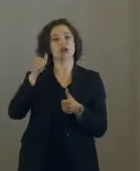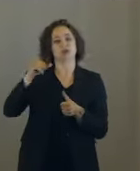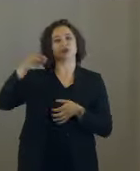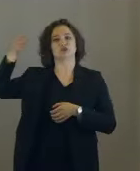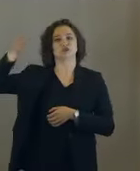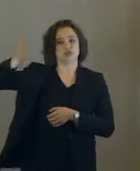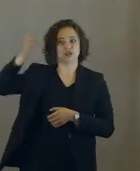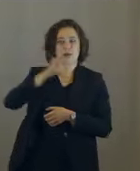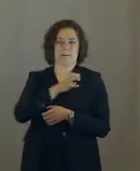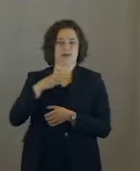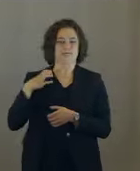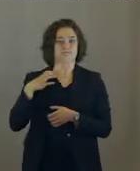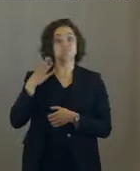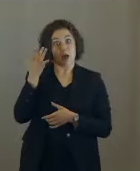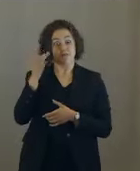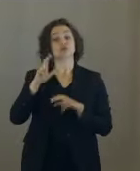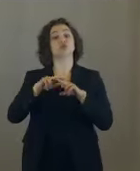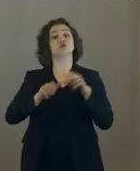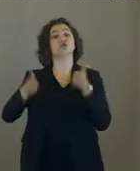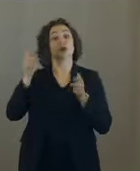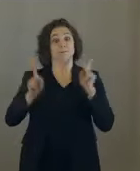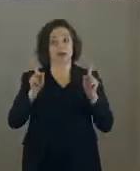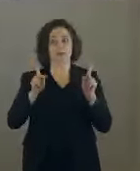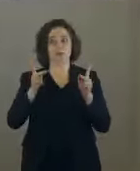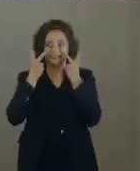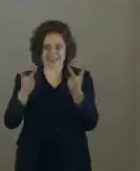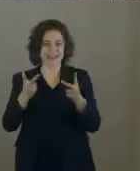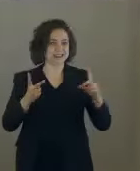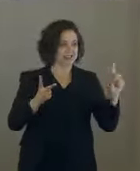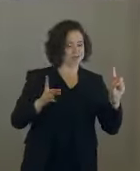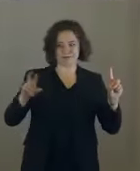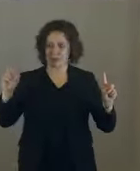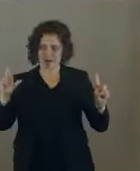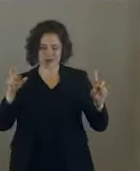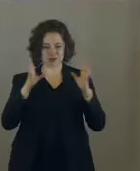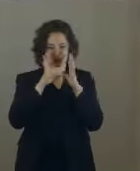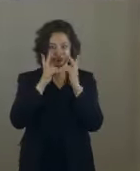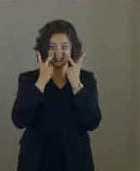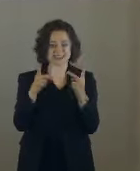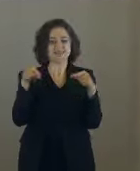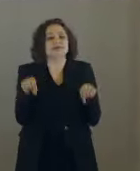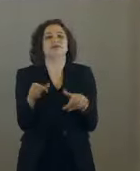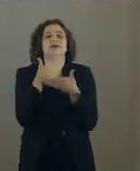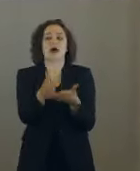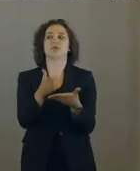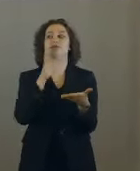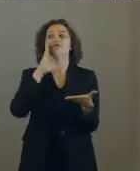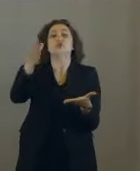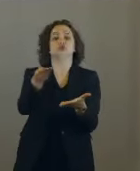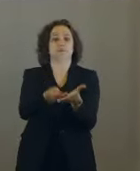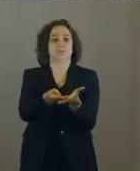Senate. Because I think once those chair people, both sides of the aisle, they see what we're doing here, that will help with future budget